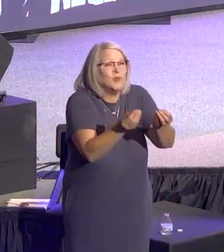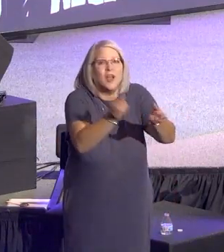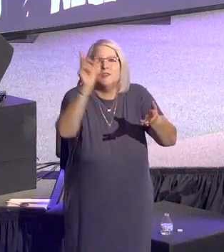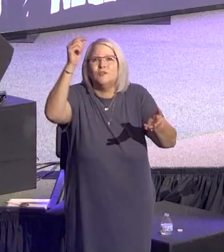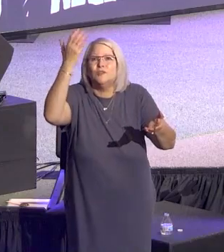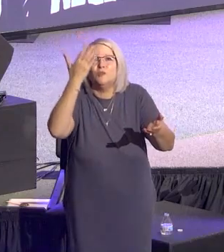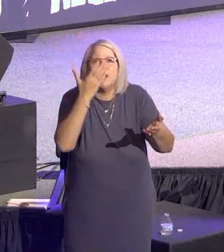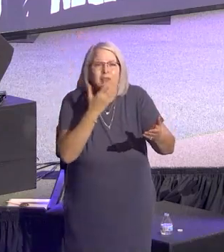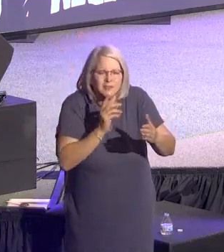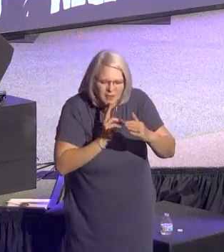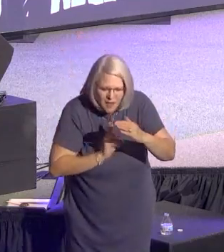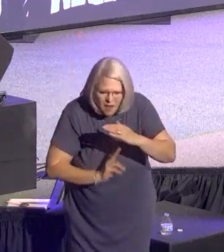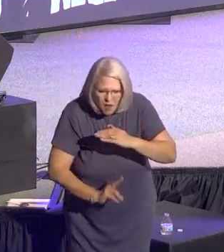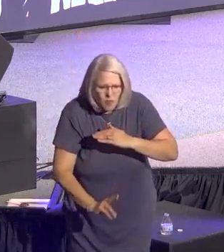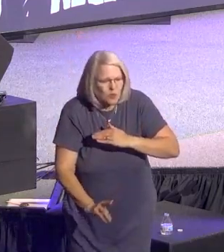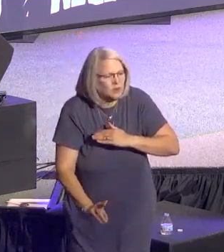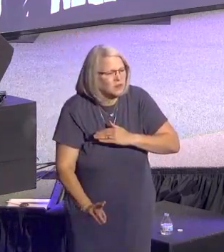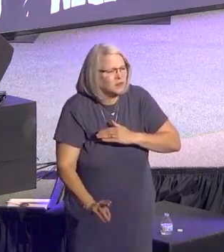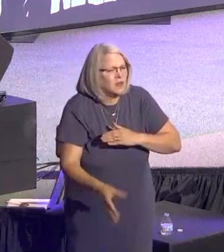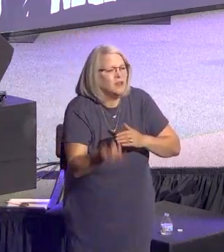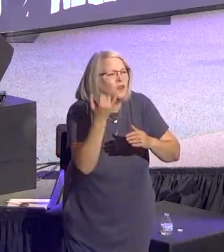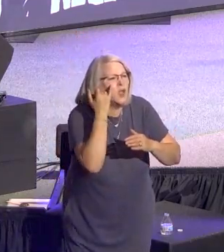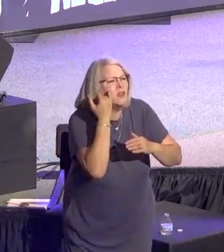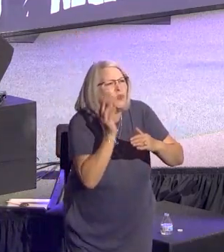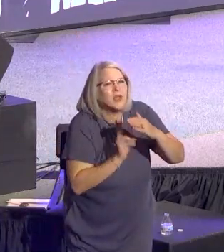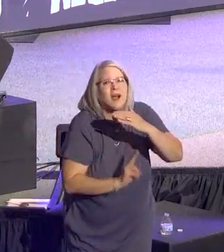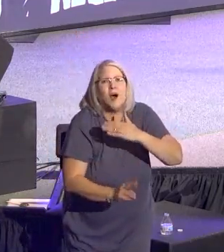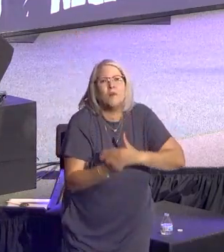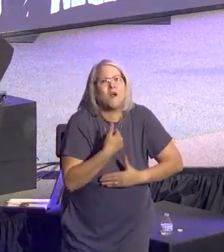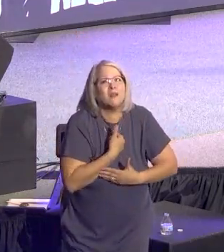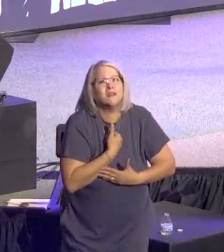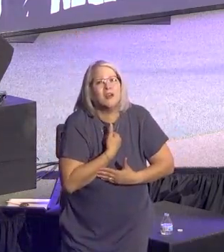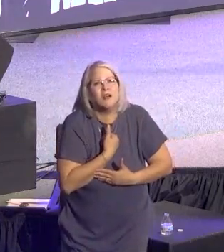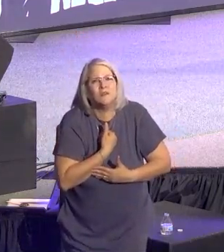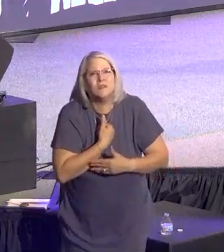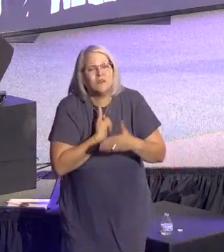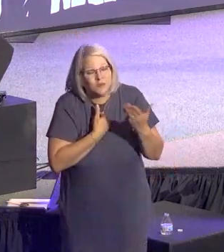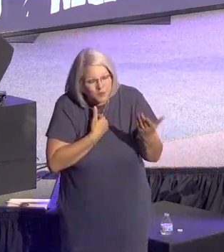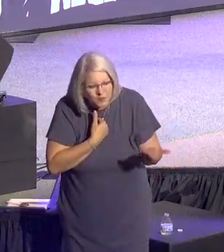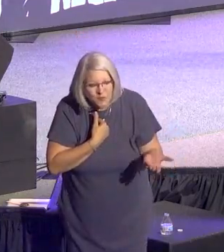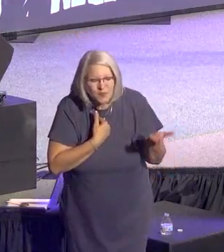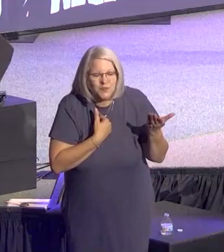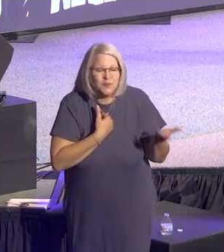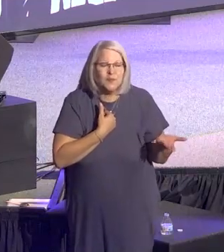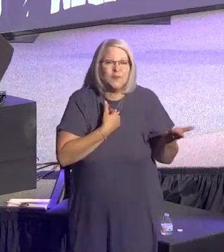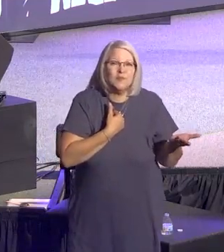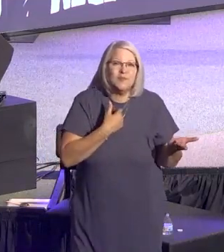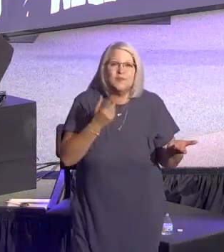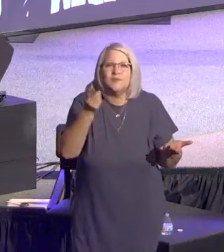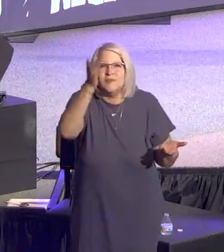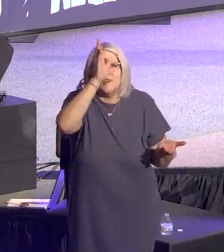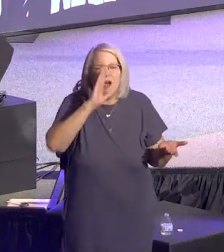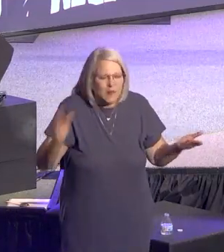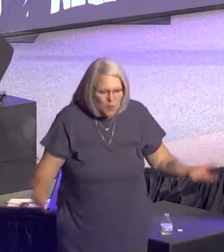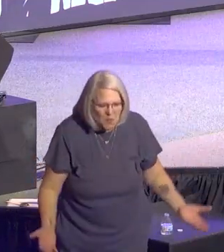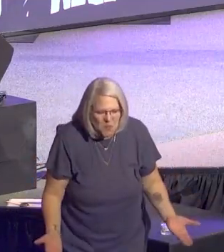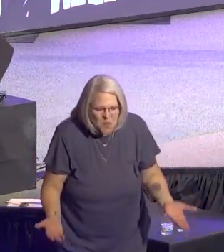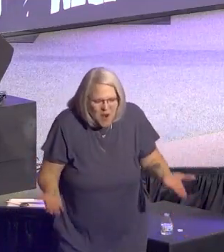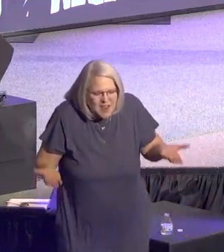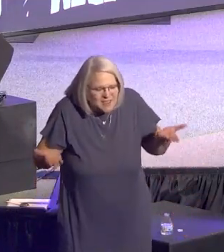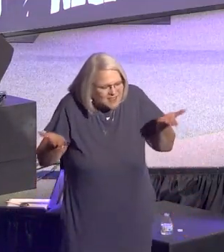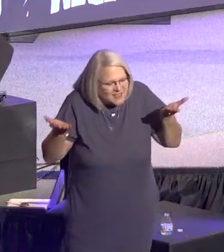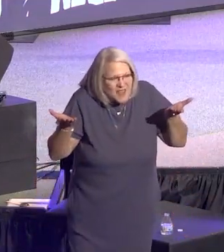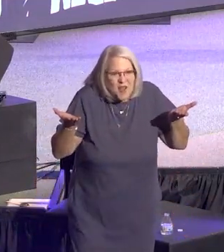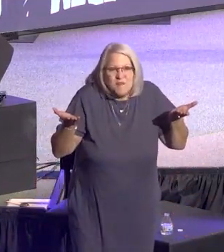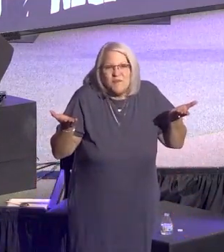to the humble. So if we humble ourselves in due time, he's going to raise us up, demonstrate